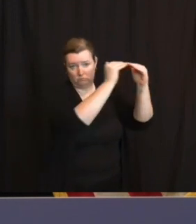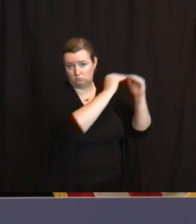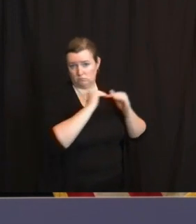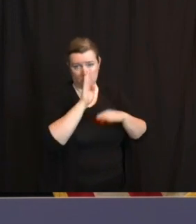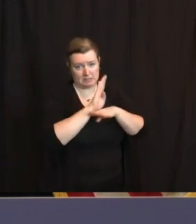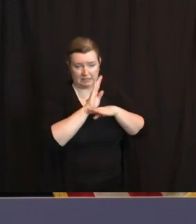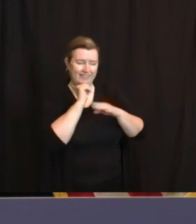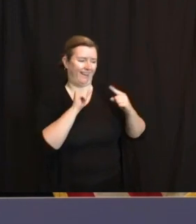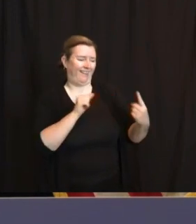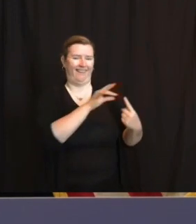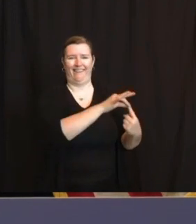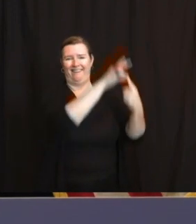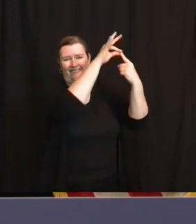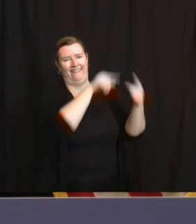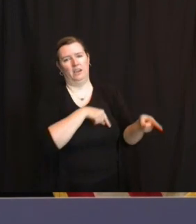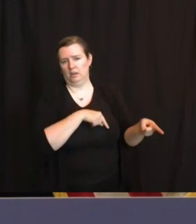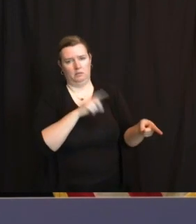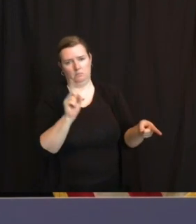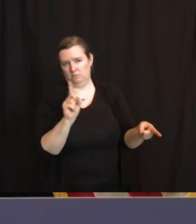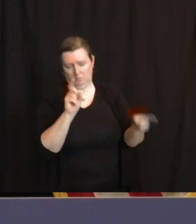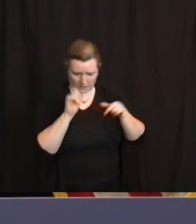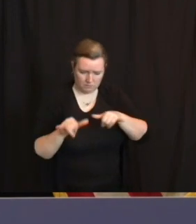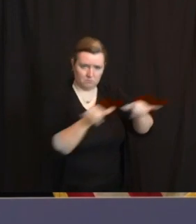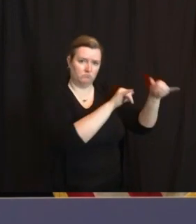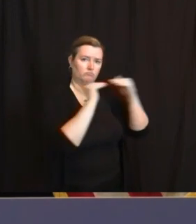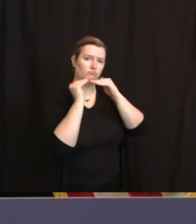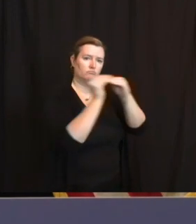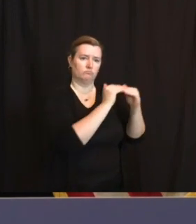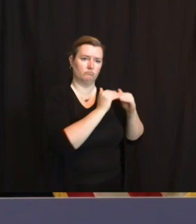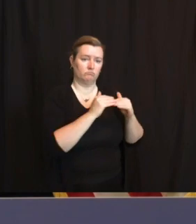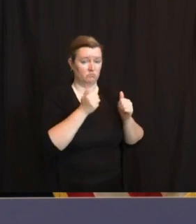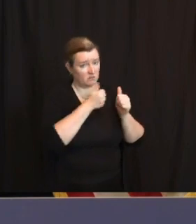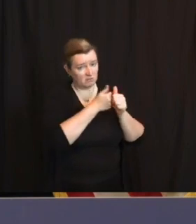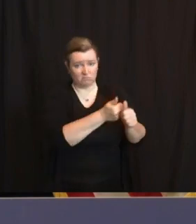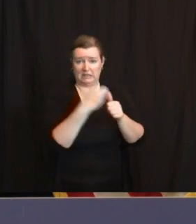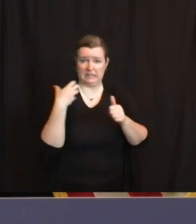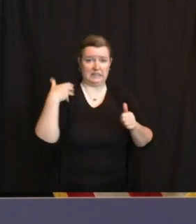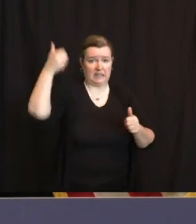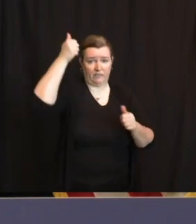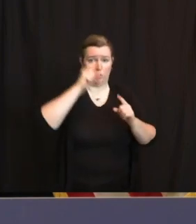subject to the executive orders that the governor has issued across the state.